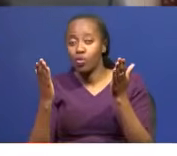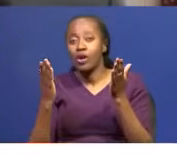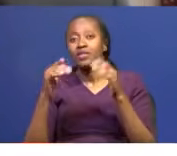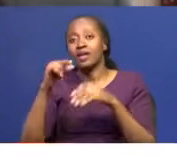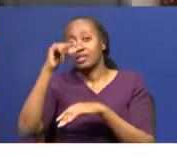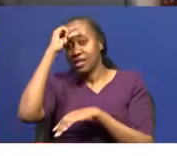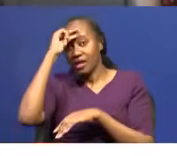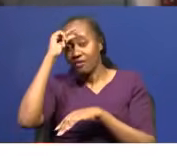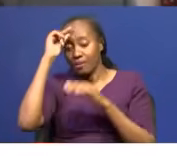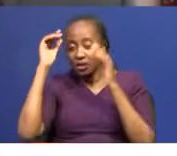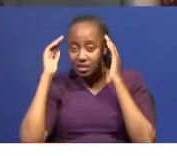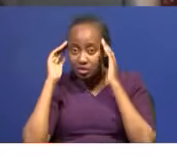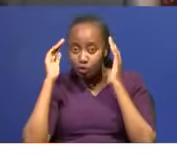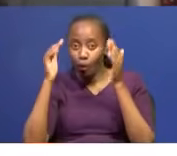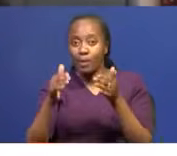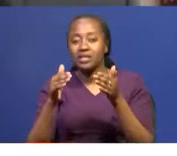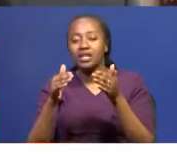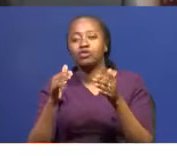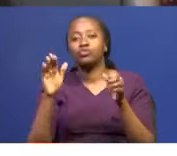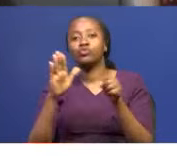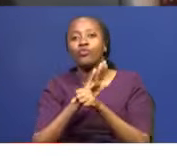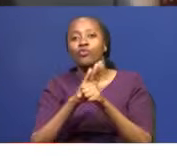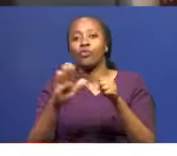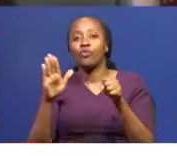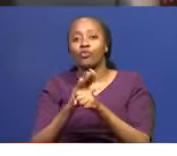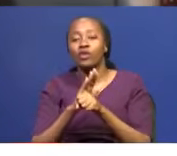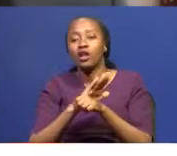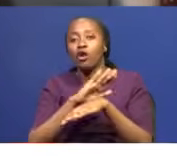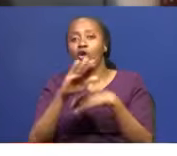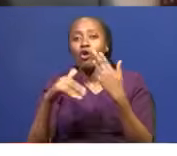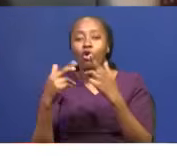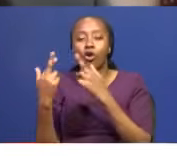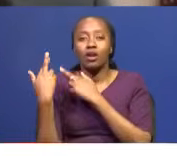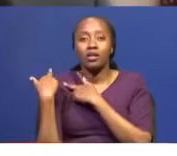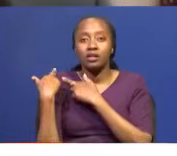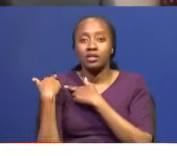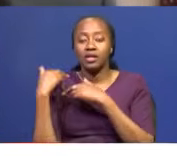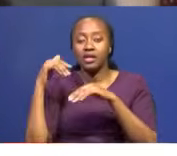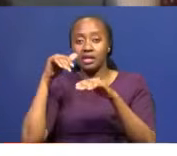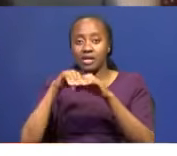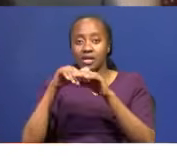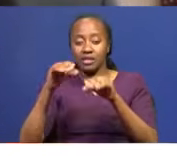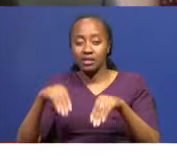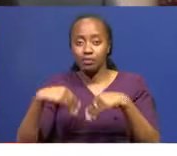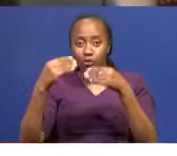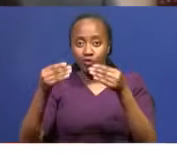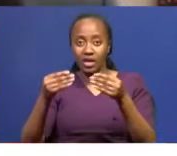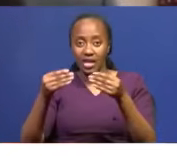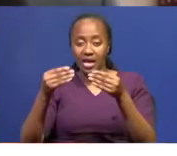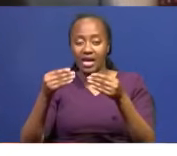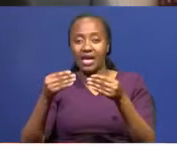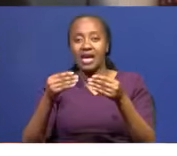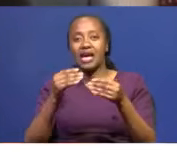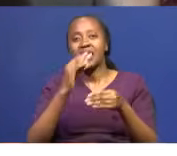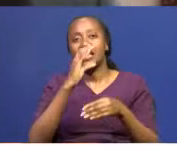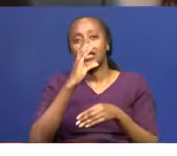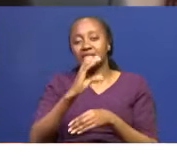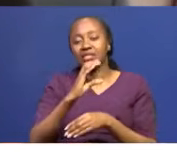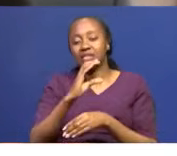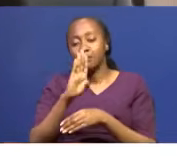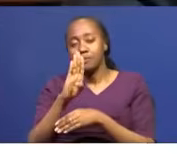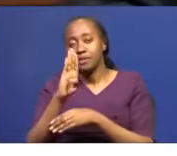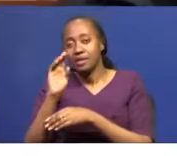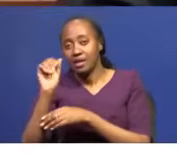committed to fulfill the obligations that were provided for in the CBA, in the return to